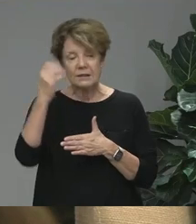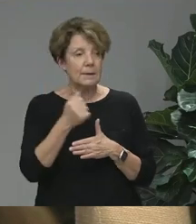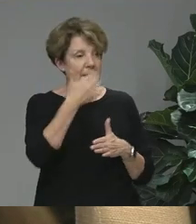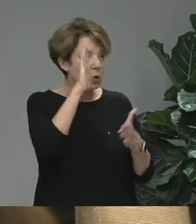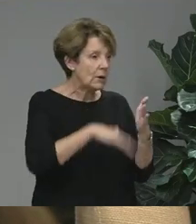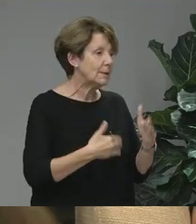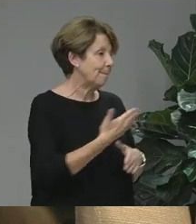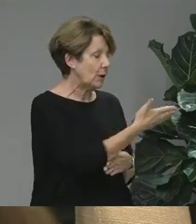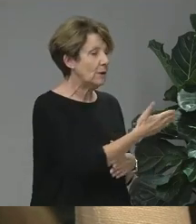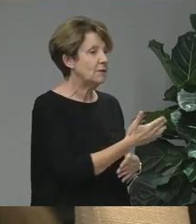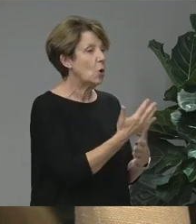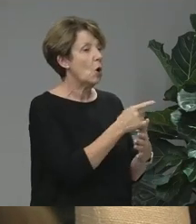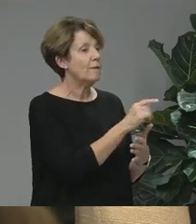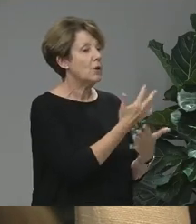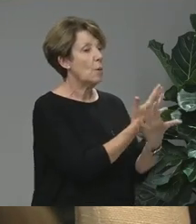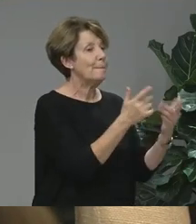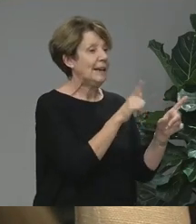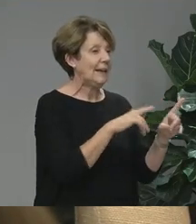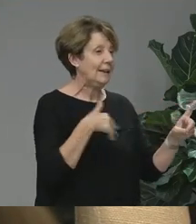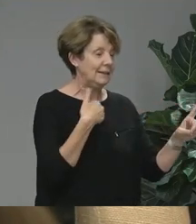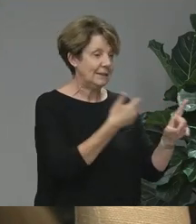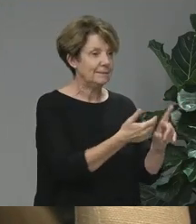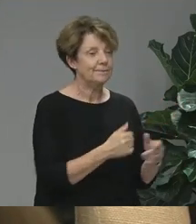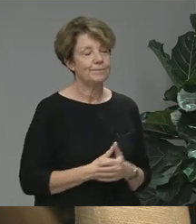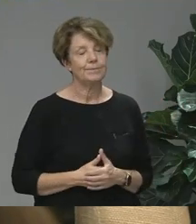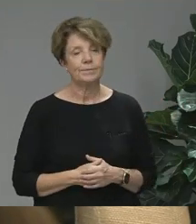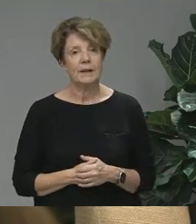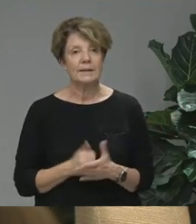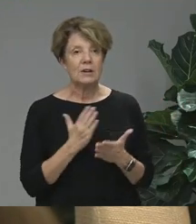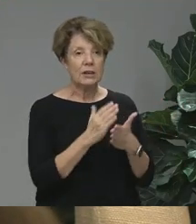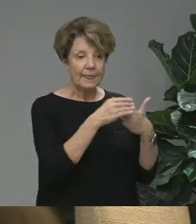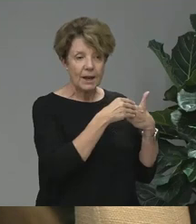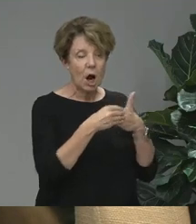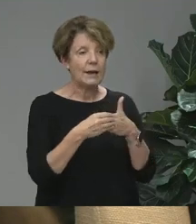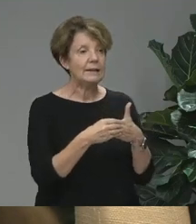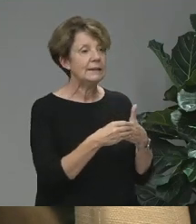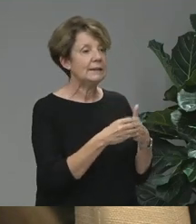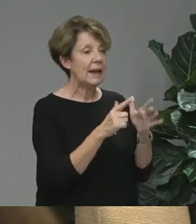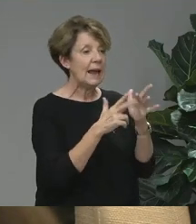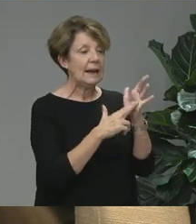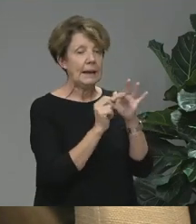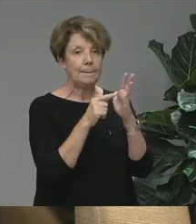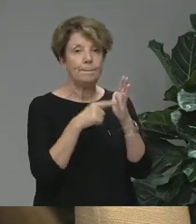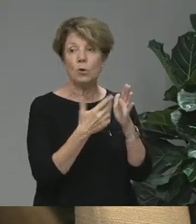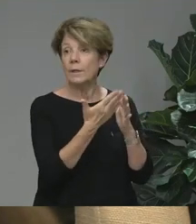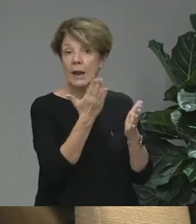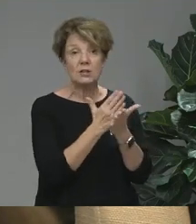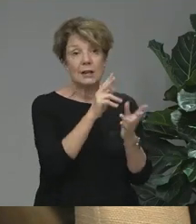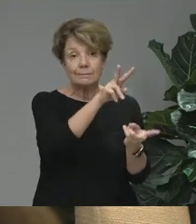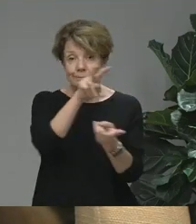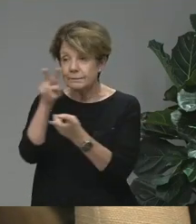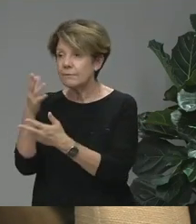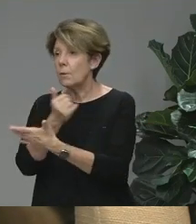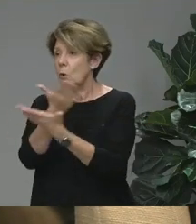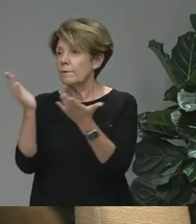your many years is precisely the kind of guidance and input that we draw from all of you and all of